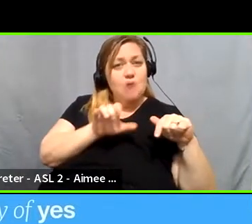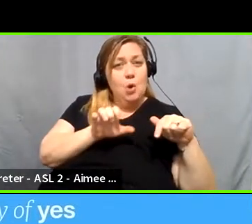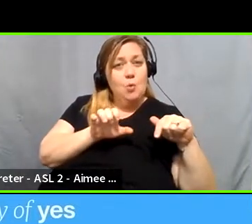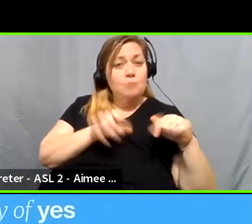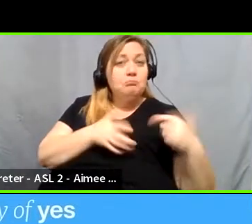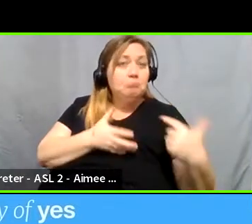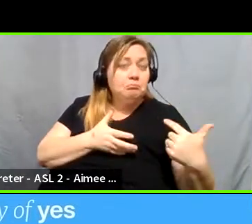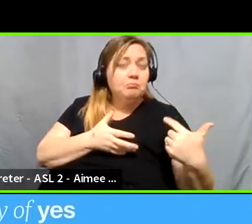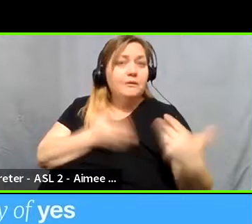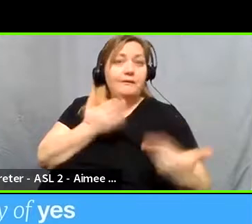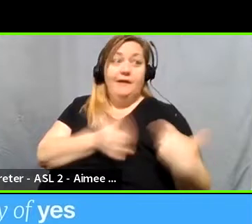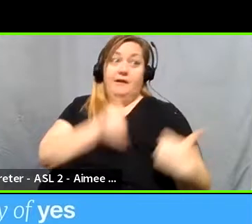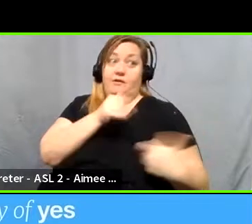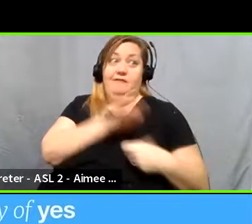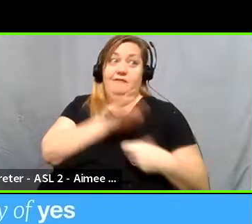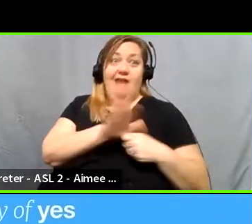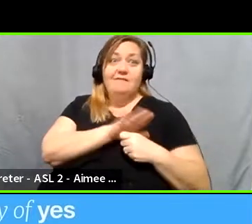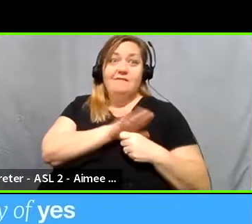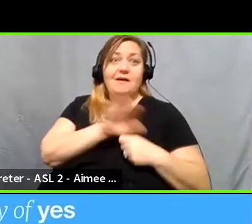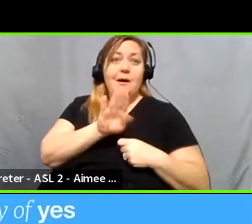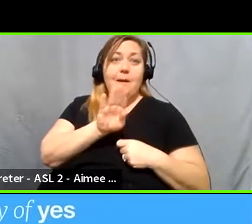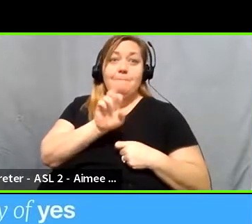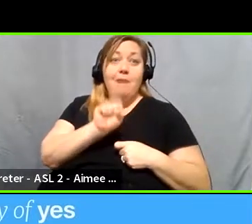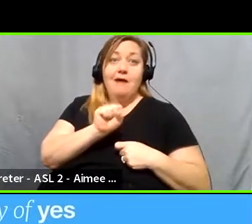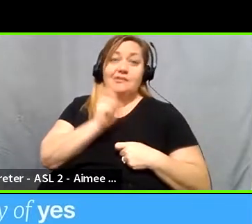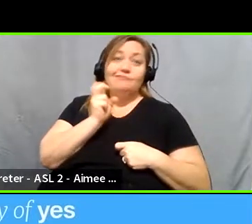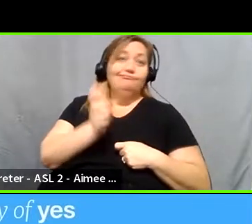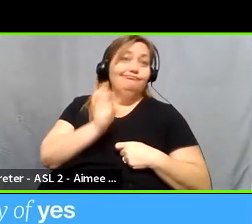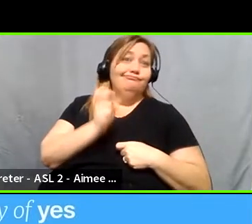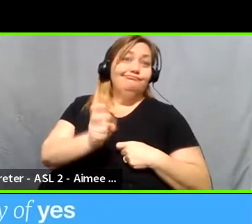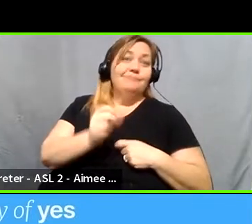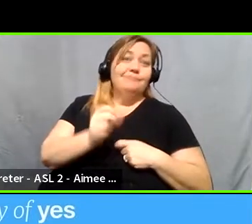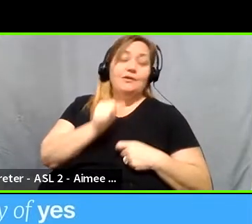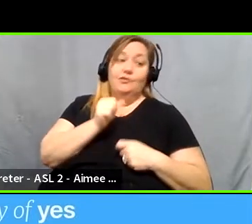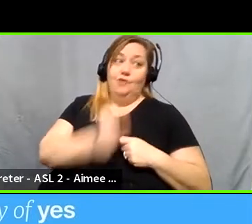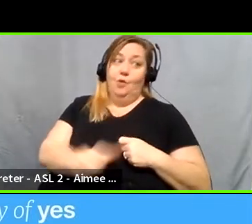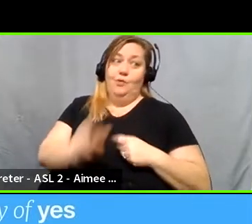They probably don't even have a bus, but, you know, bike lanes are cheap.